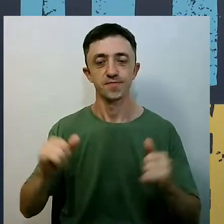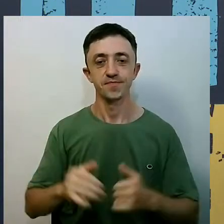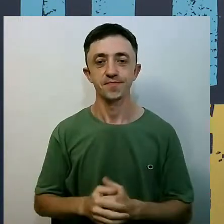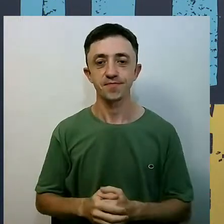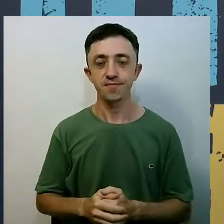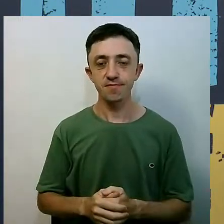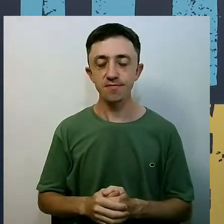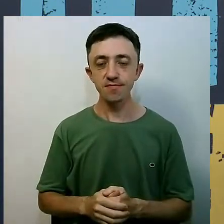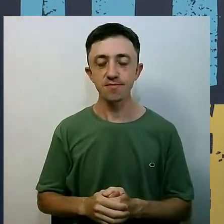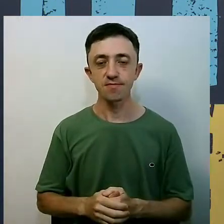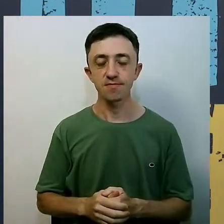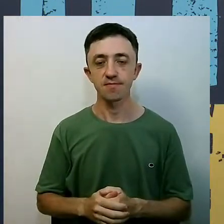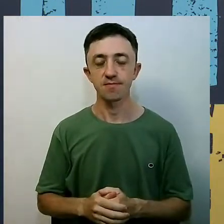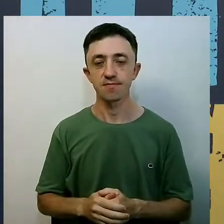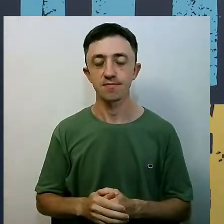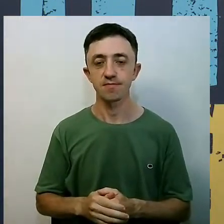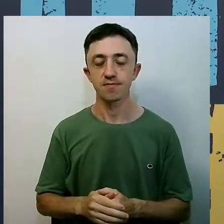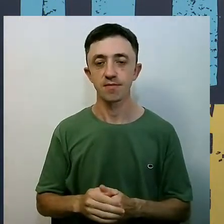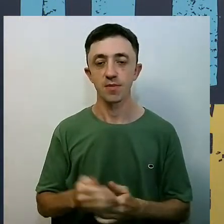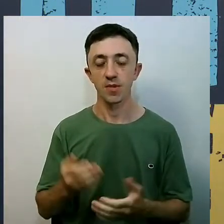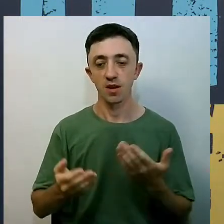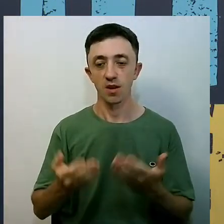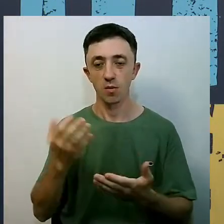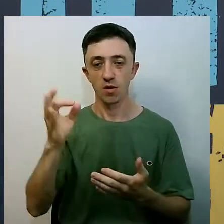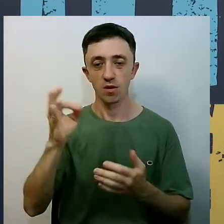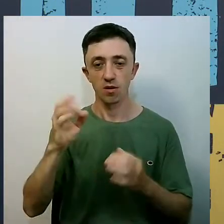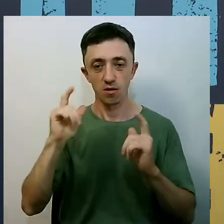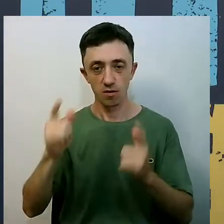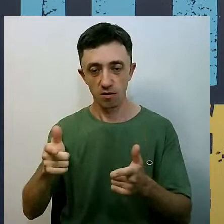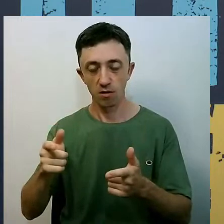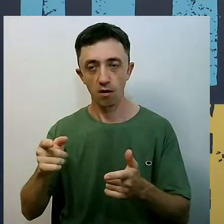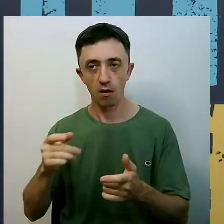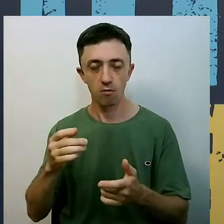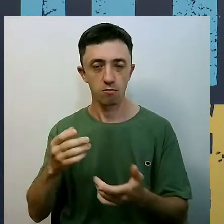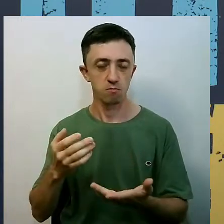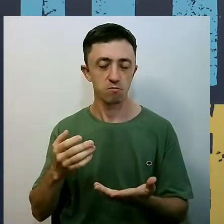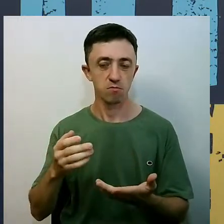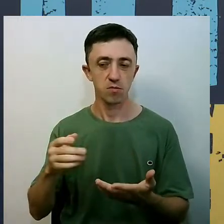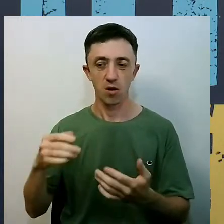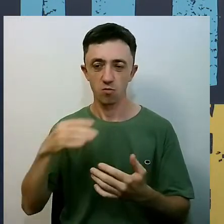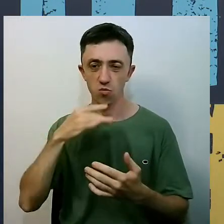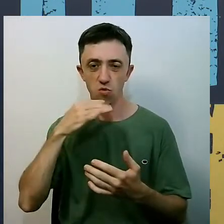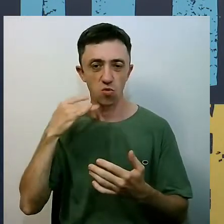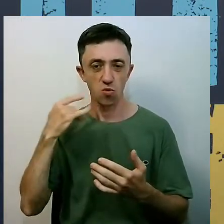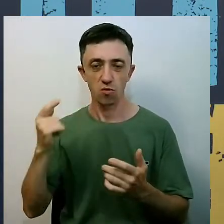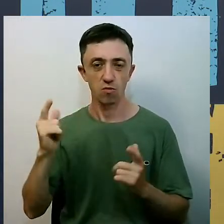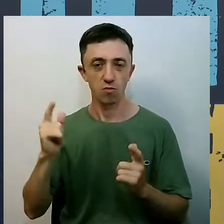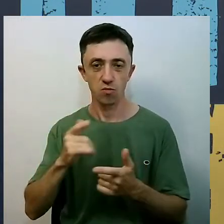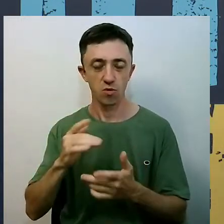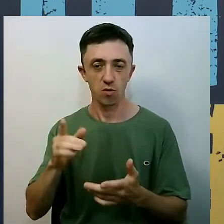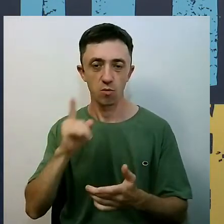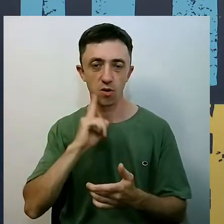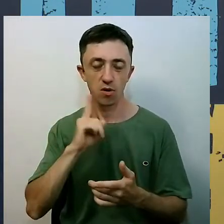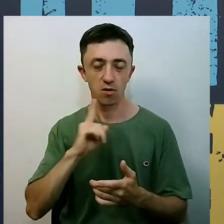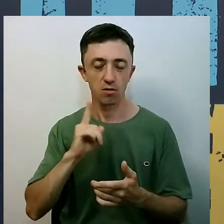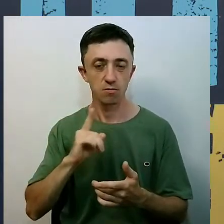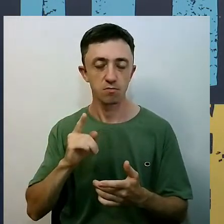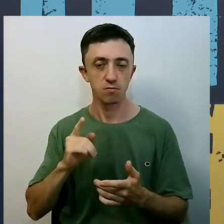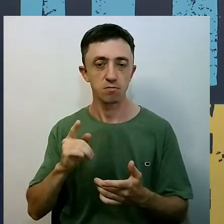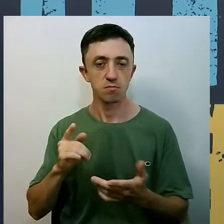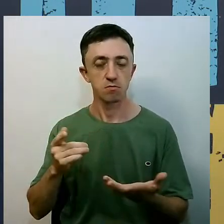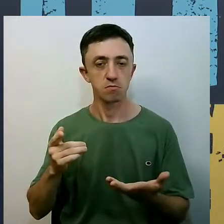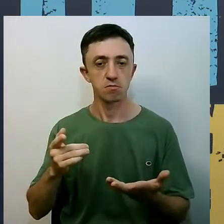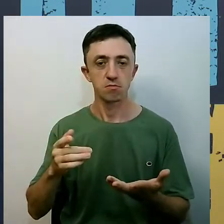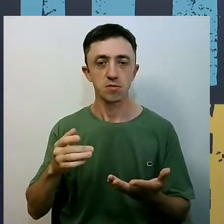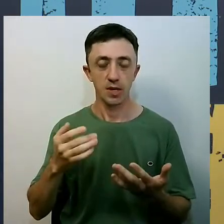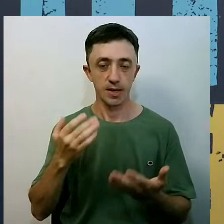only 19 out of 91 territorial communities have agreed to develop such plan, I have a question. If